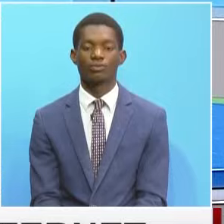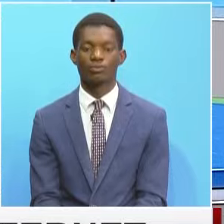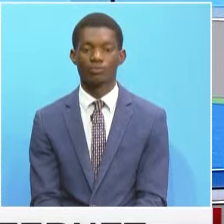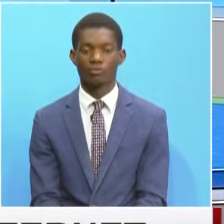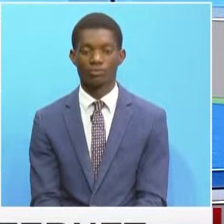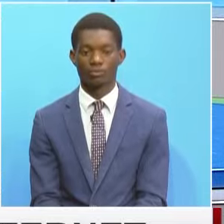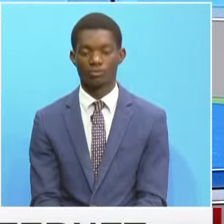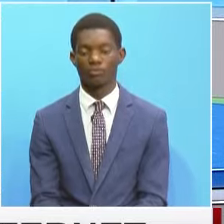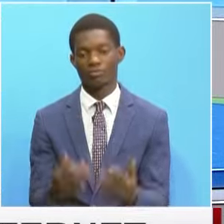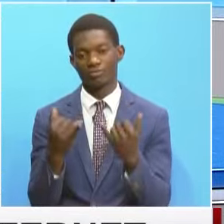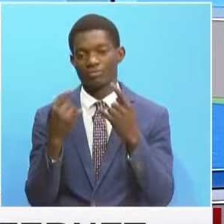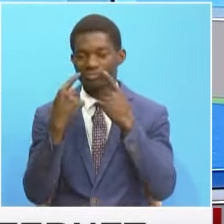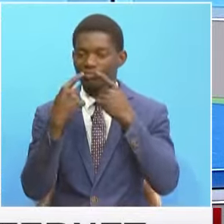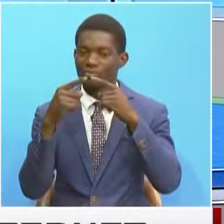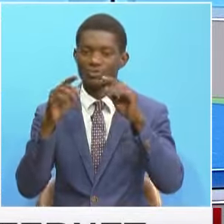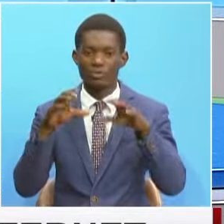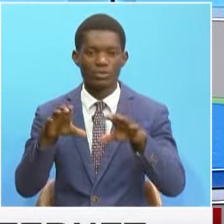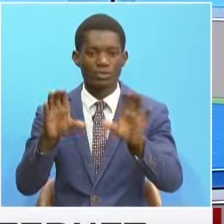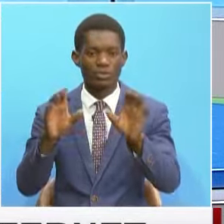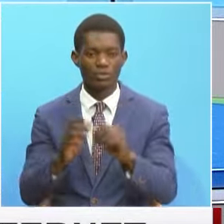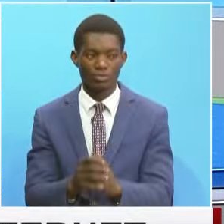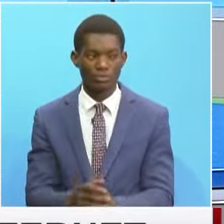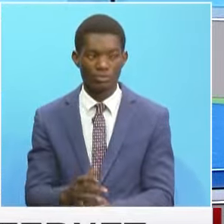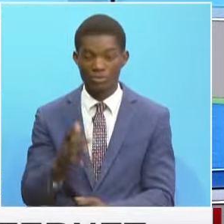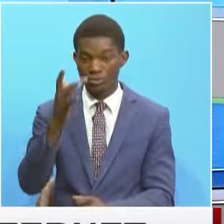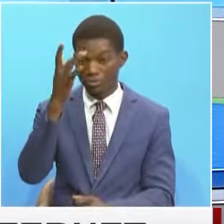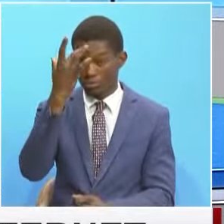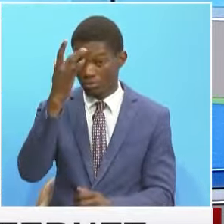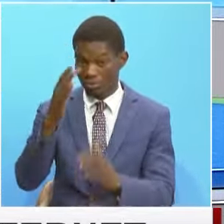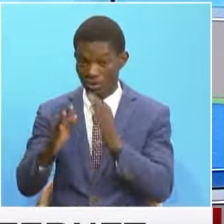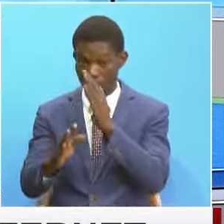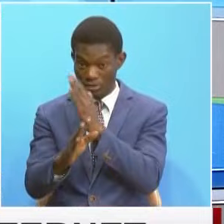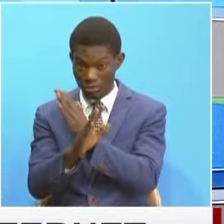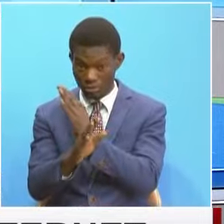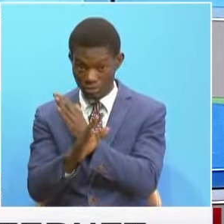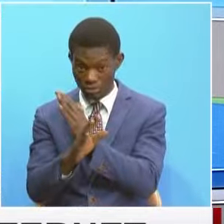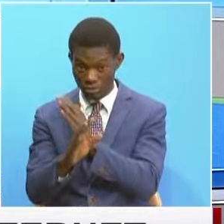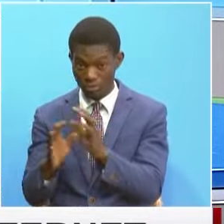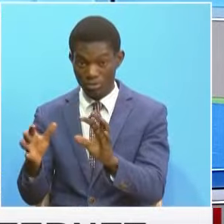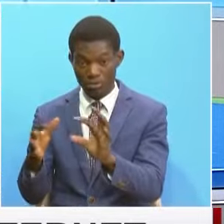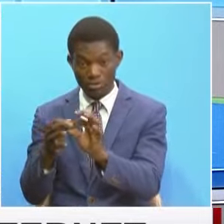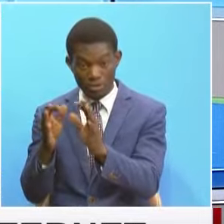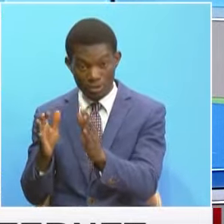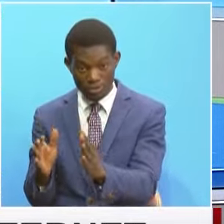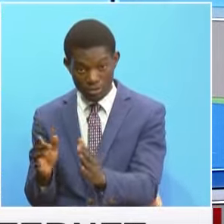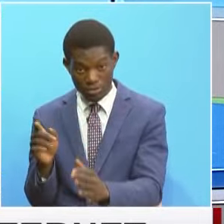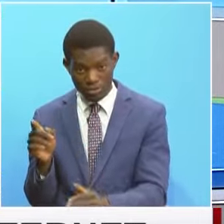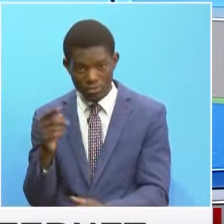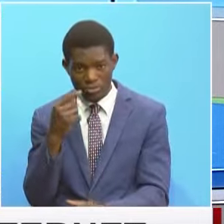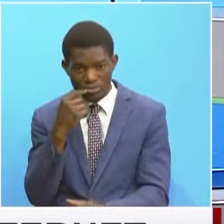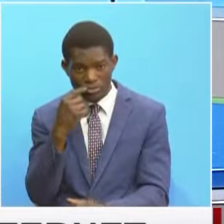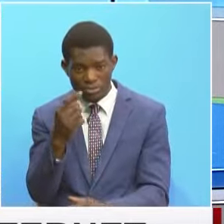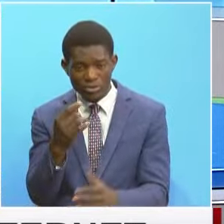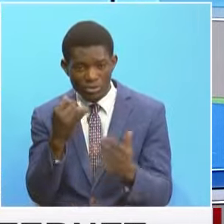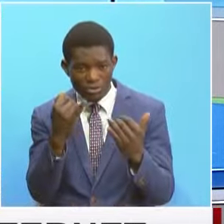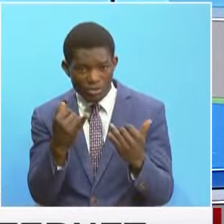Well, we continue with the news. Now, Smart Zambia Institute National Coordinator Percy Chinyama says The newly launched